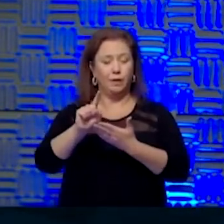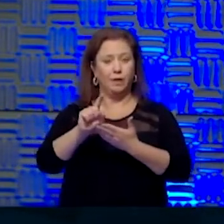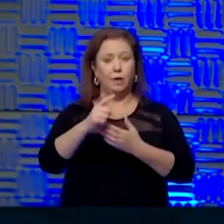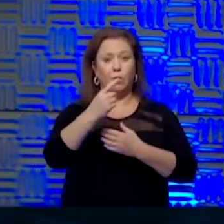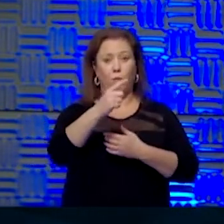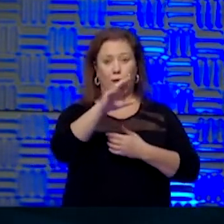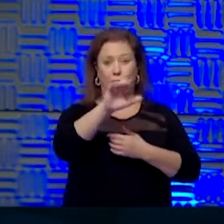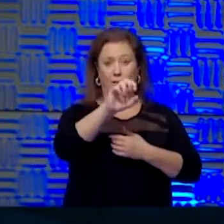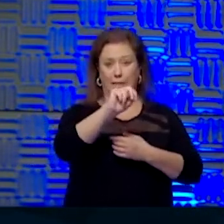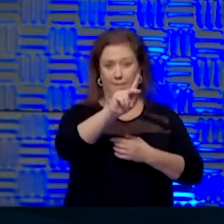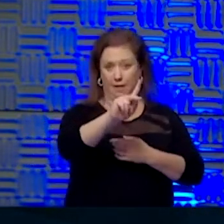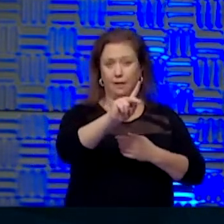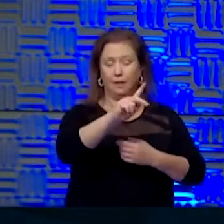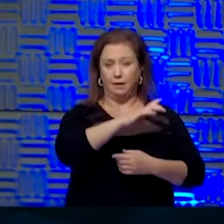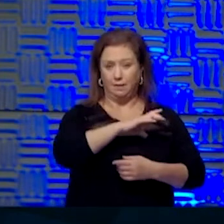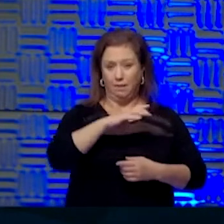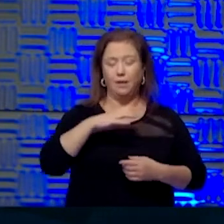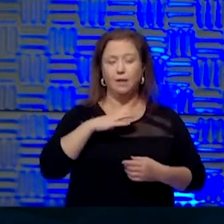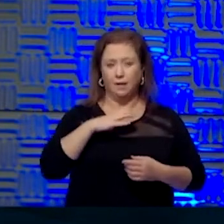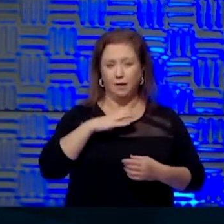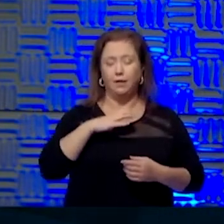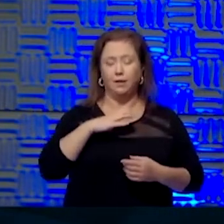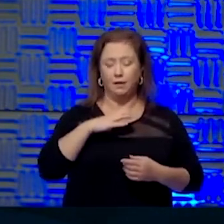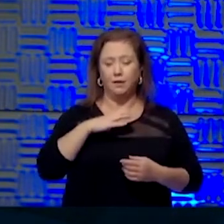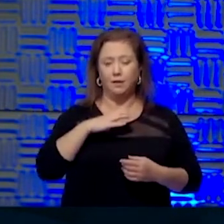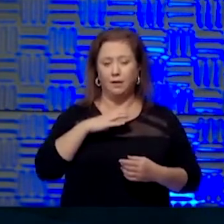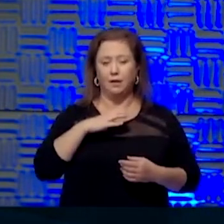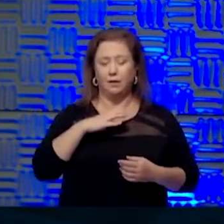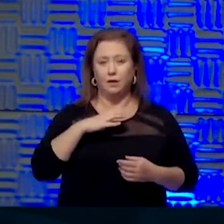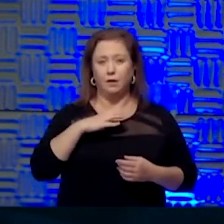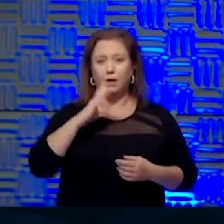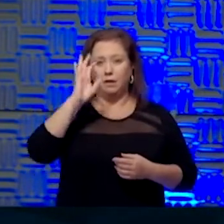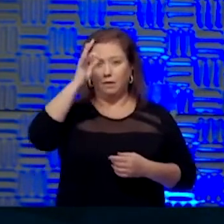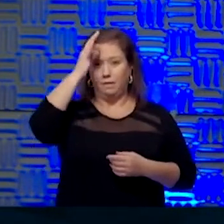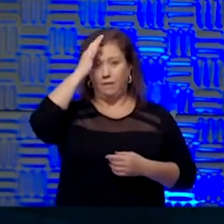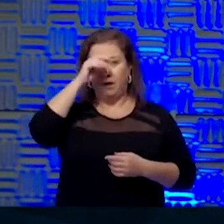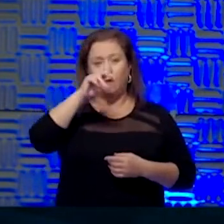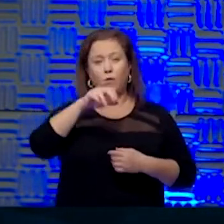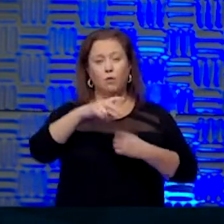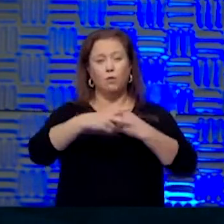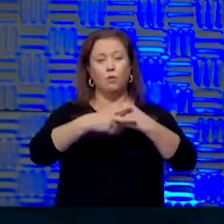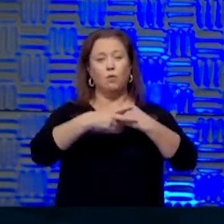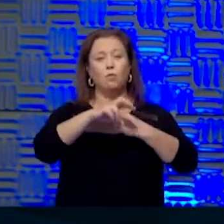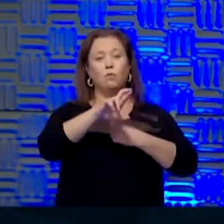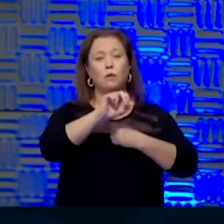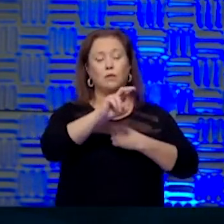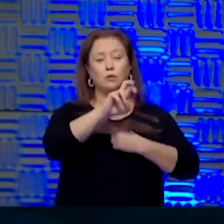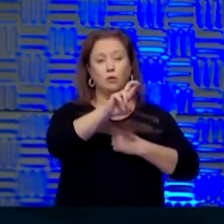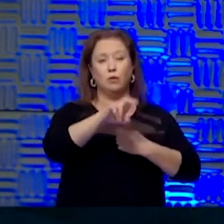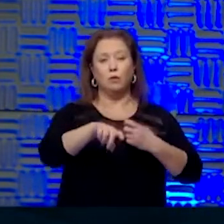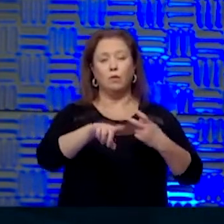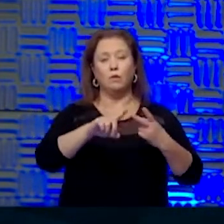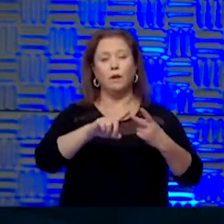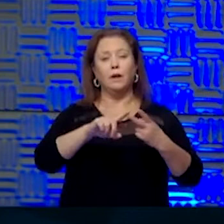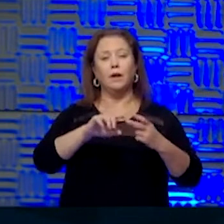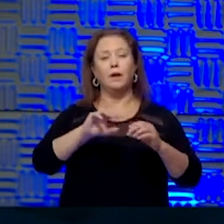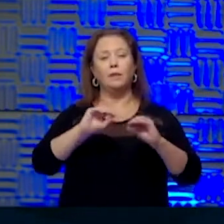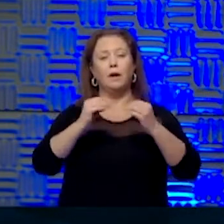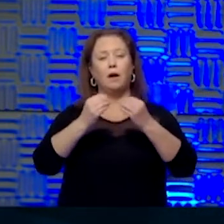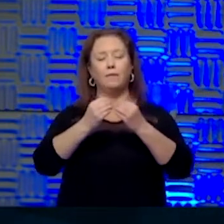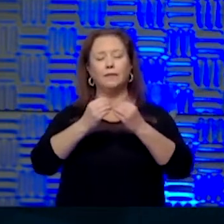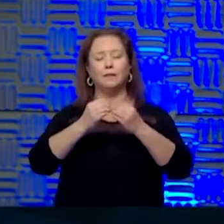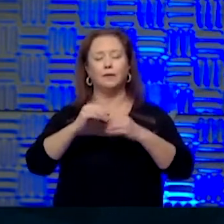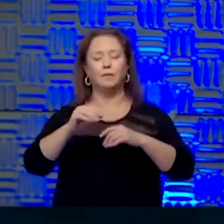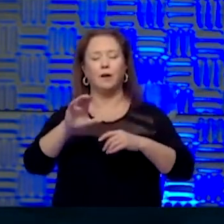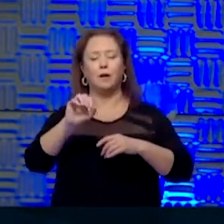Banking Committee, in which we had the Federal Reserve, as well as the Office of Comptroller of Currency, the